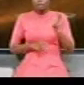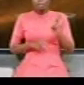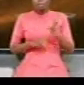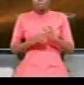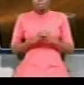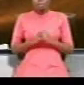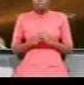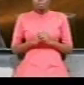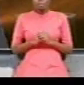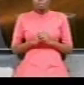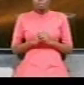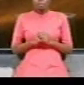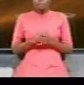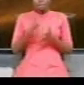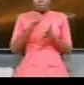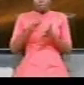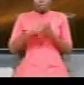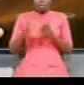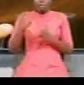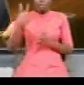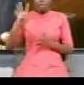chapter 6, verse